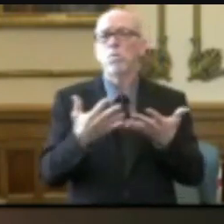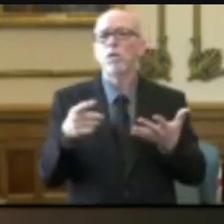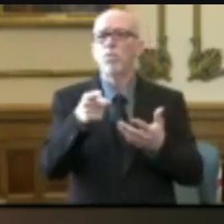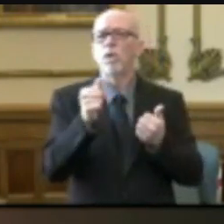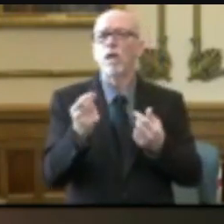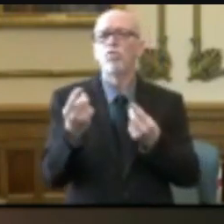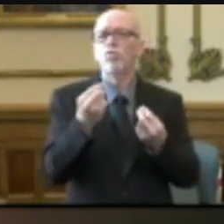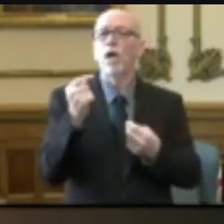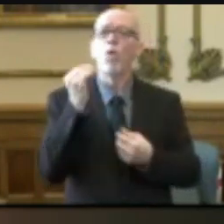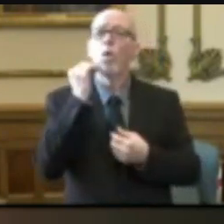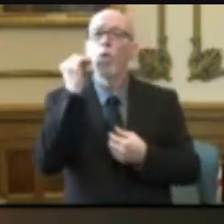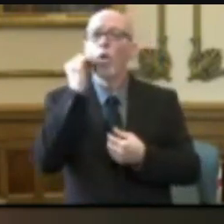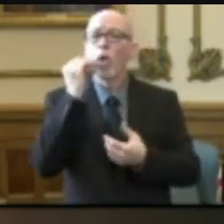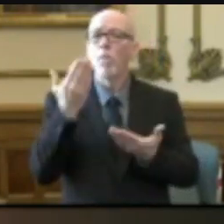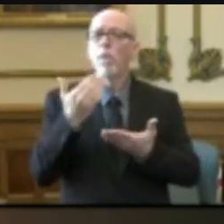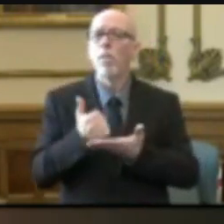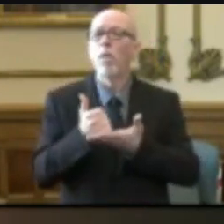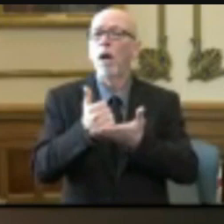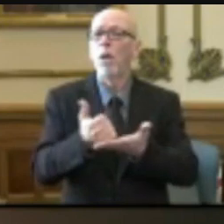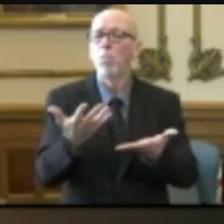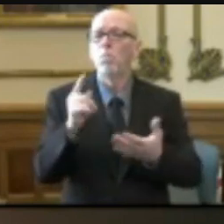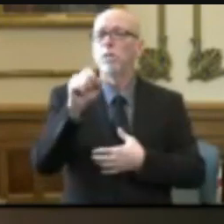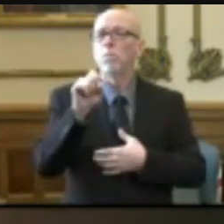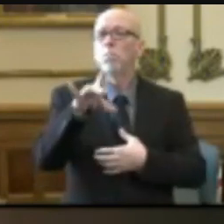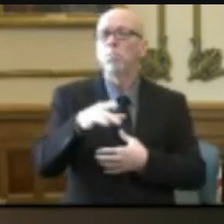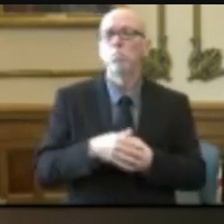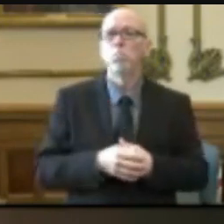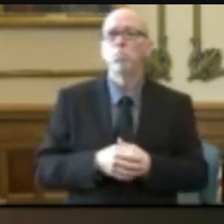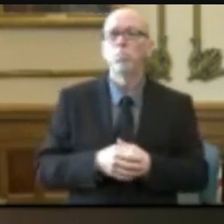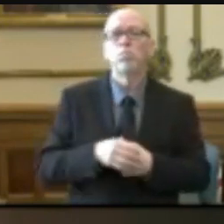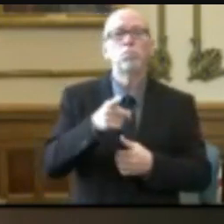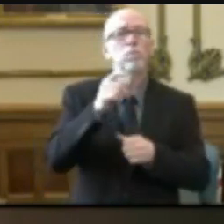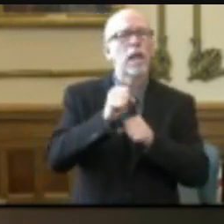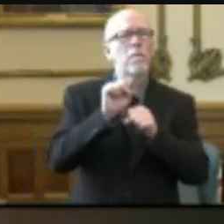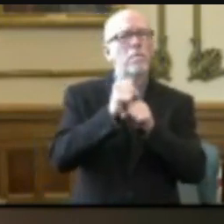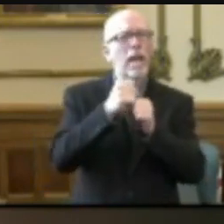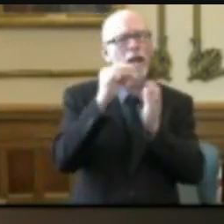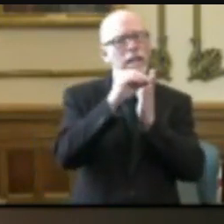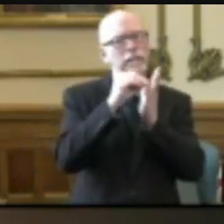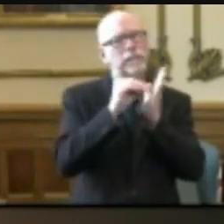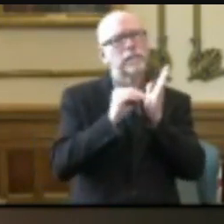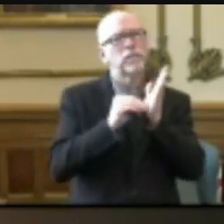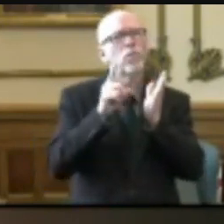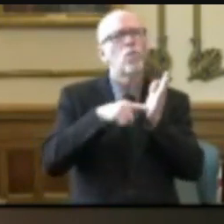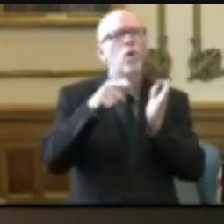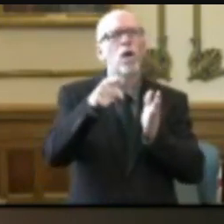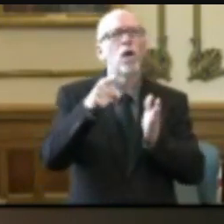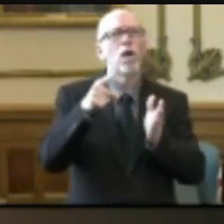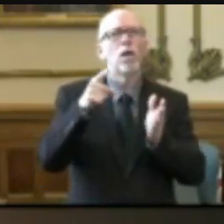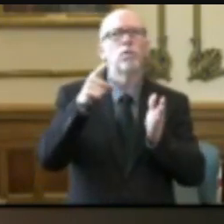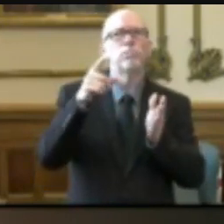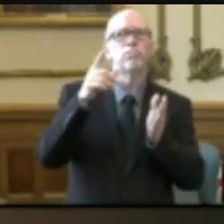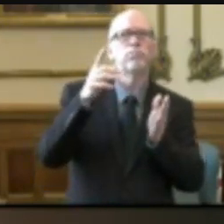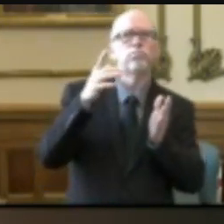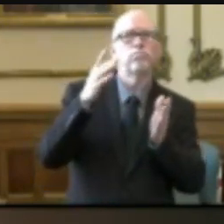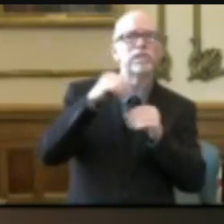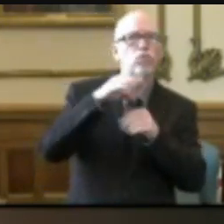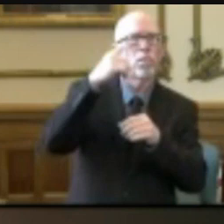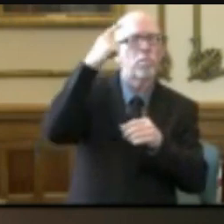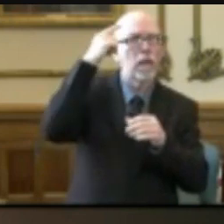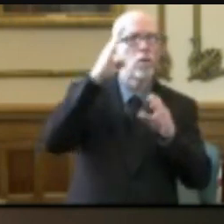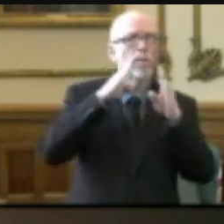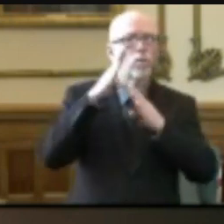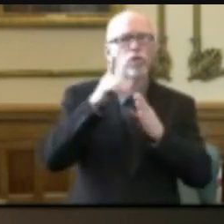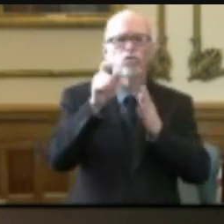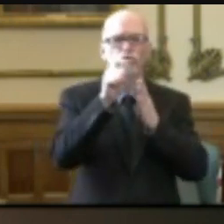do at home that might be helpful. Make a list of things weighing on your mind. Circle the things you can control. And then list